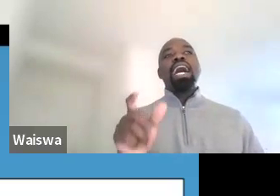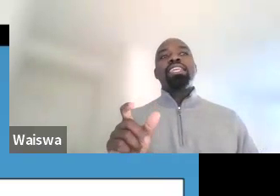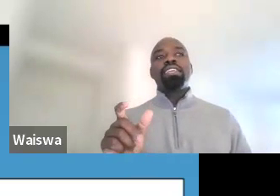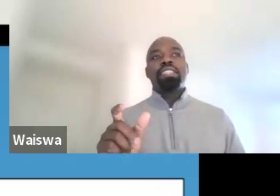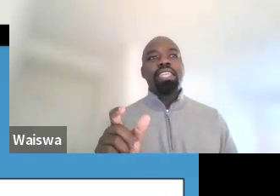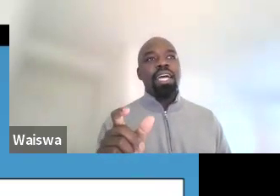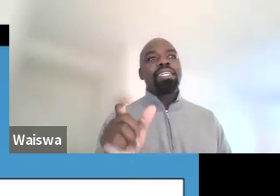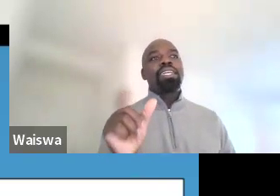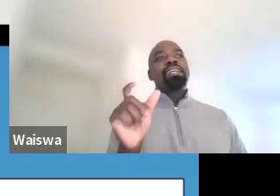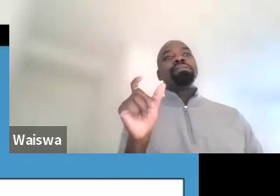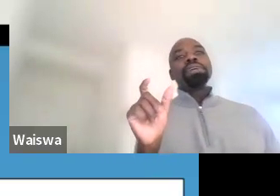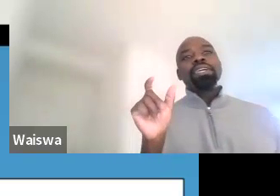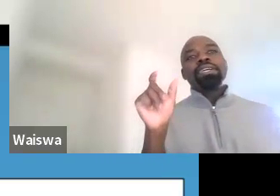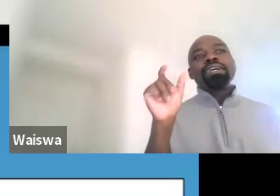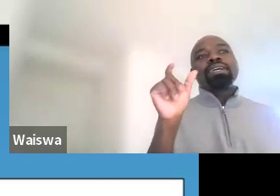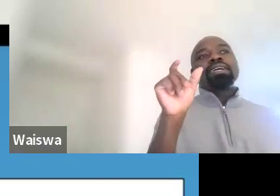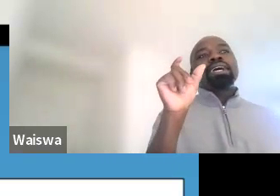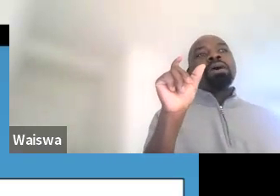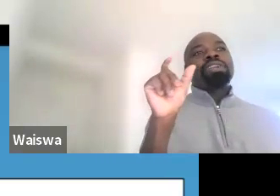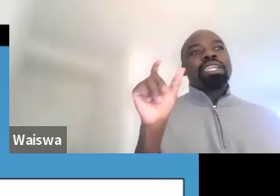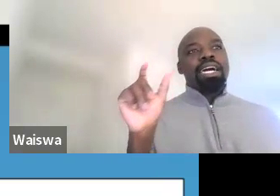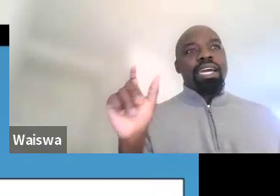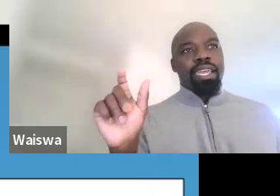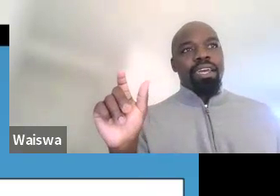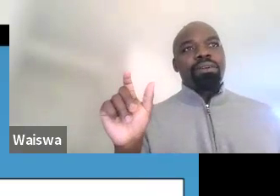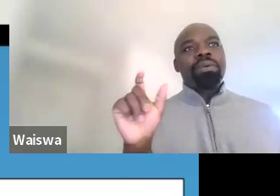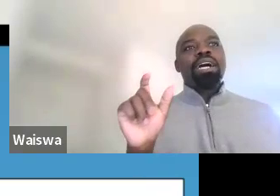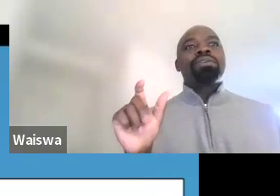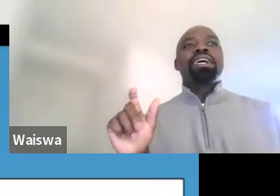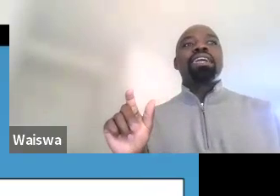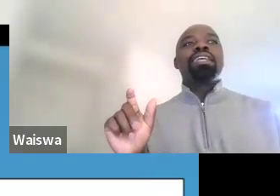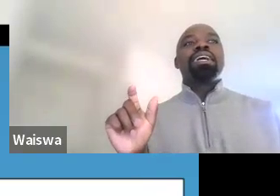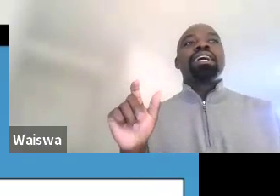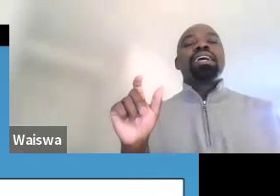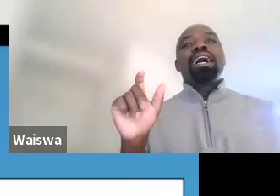And underneath that, we outline